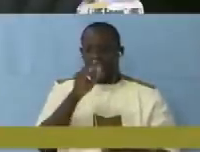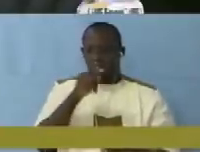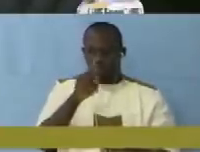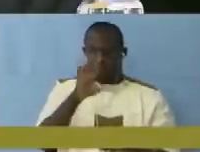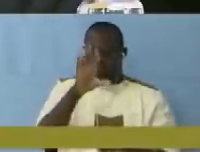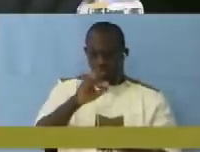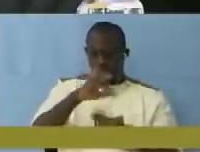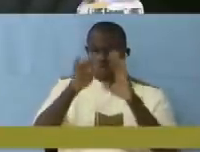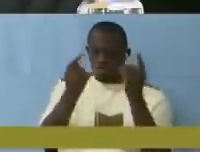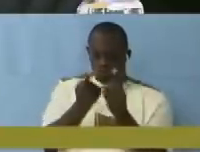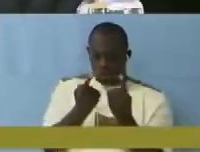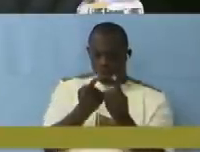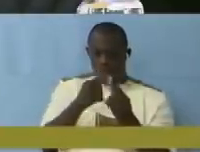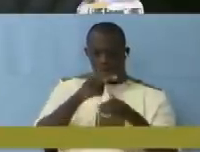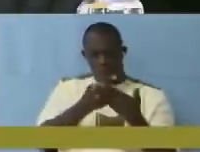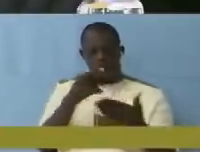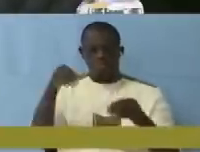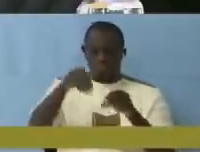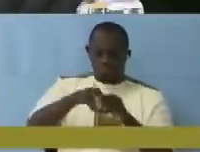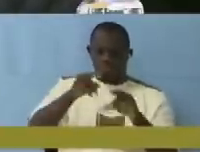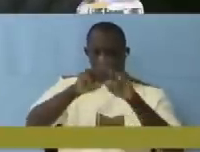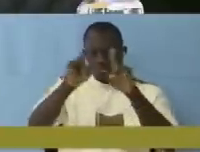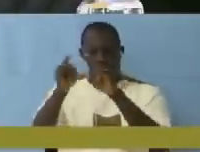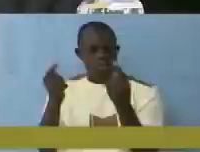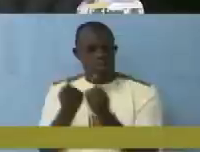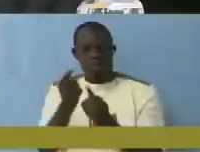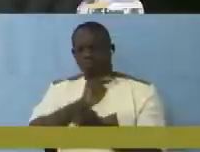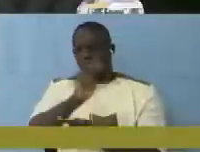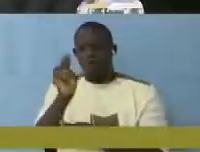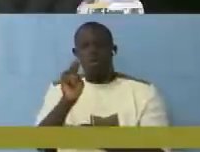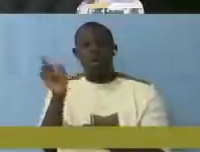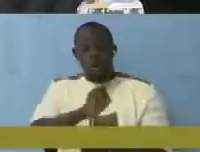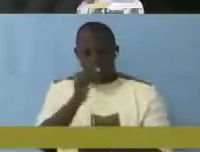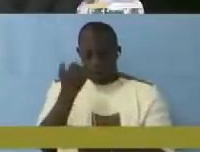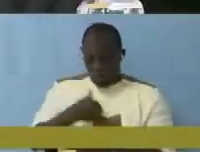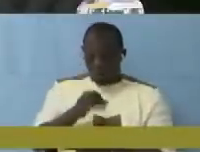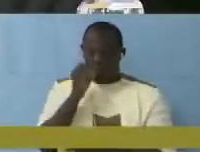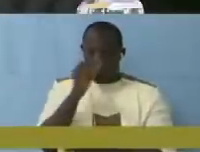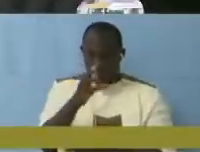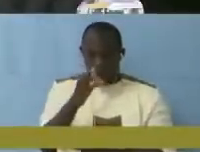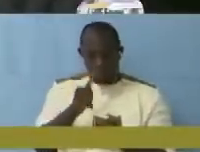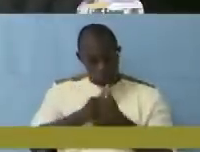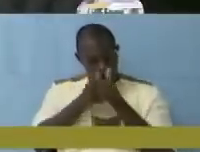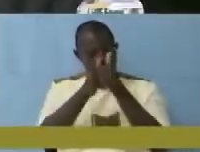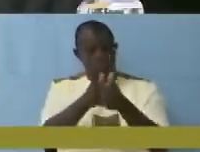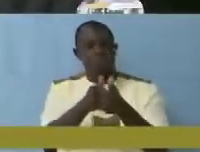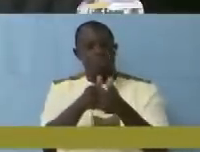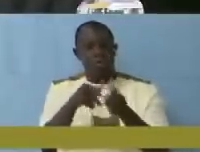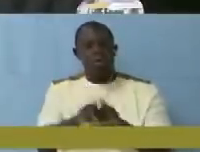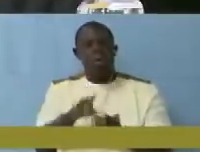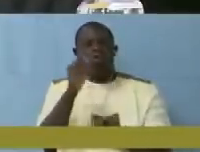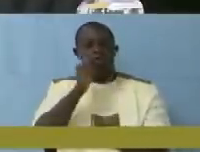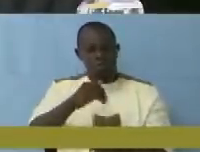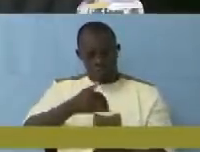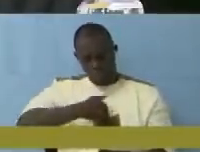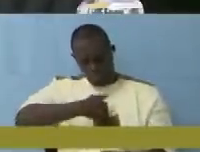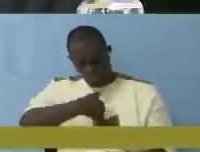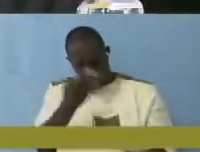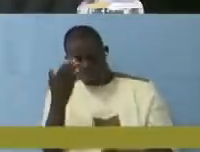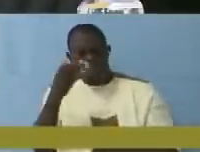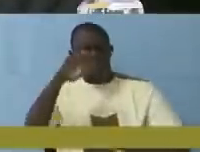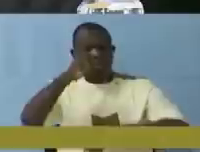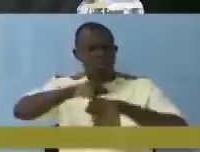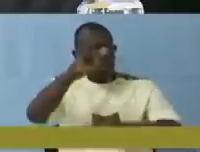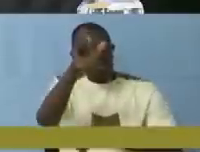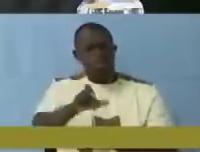or saying... Mantara ite timika mem fote majang akawolle so notorious. Mr. Witness, you call